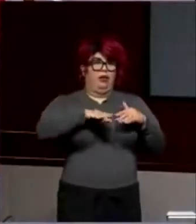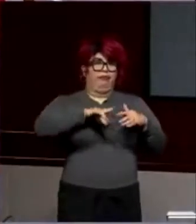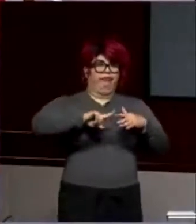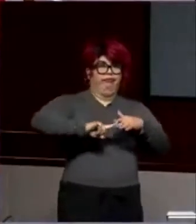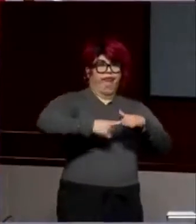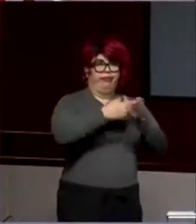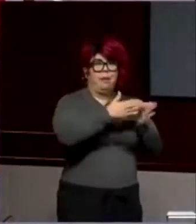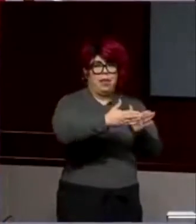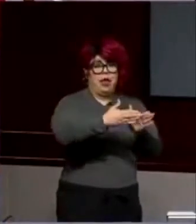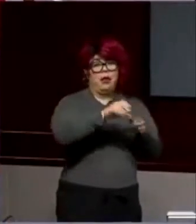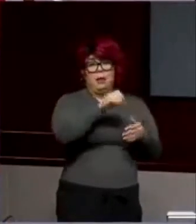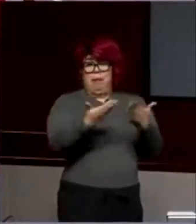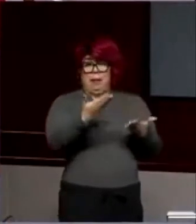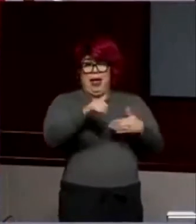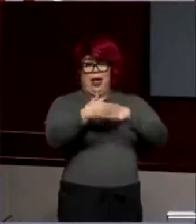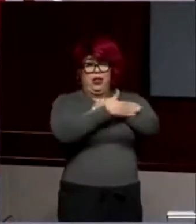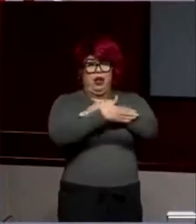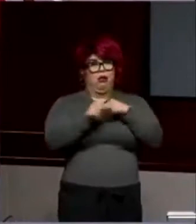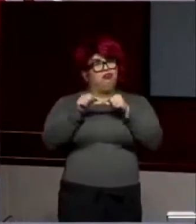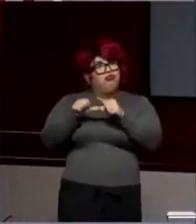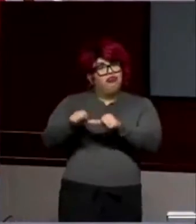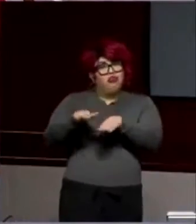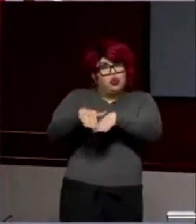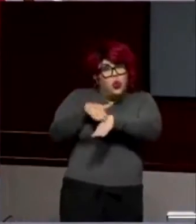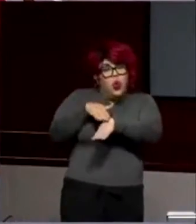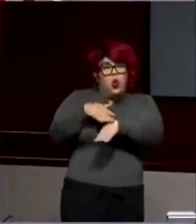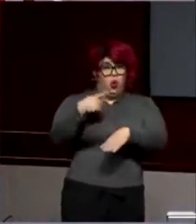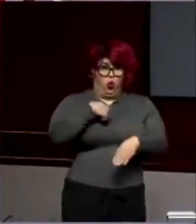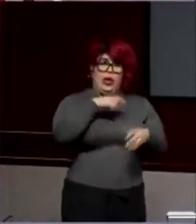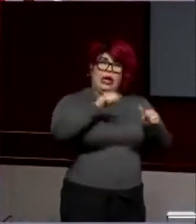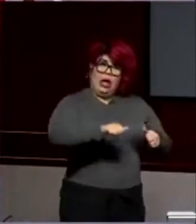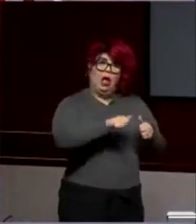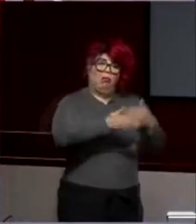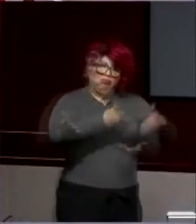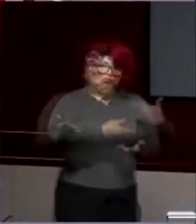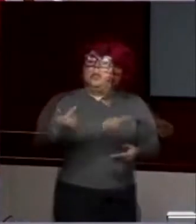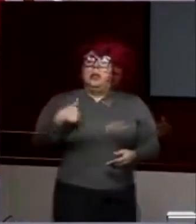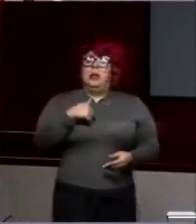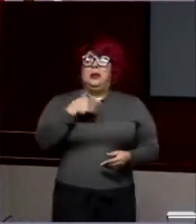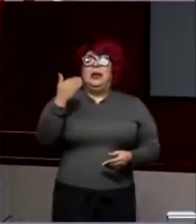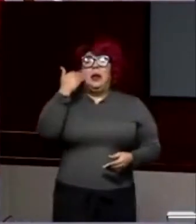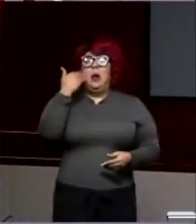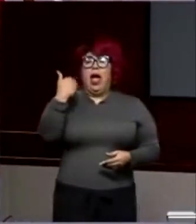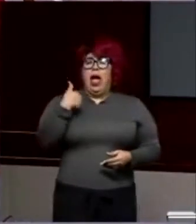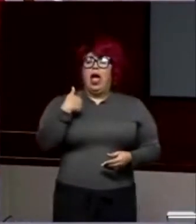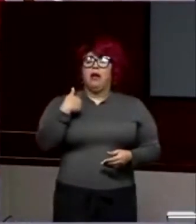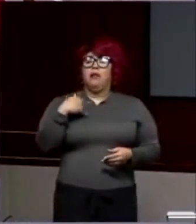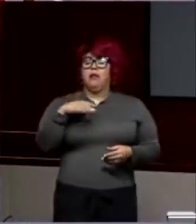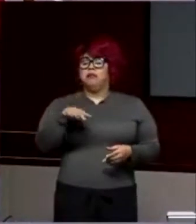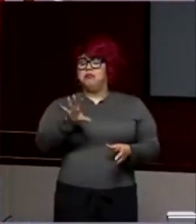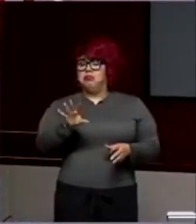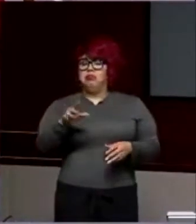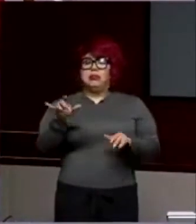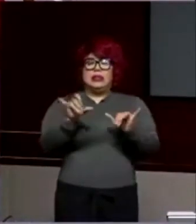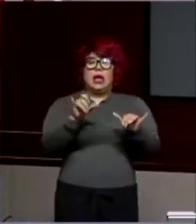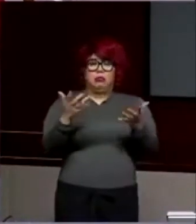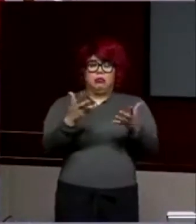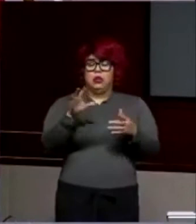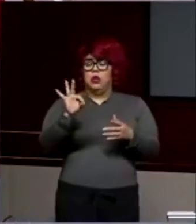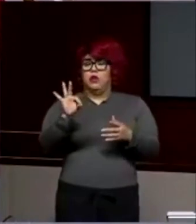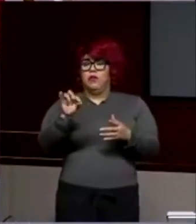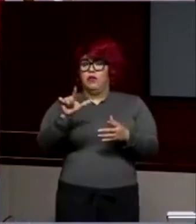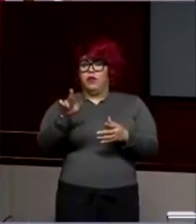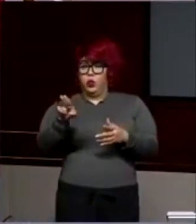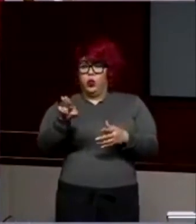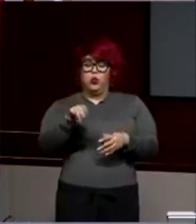Administrative Officer Ryan Alsop says the county is looking to move through phase two quickly. Alsop went on to say Kern County could accelerate this current phase even more